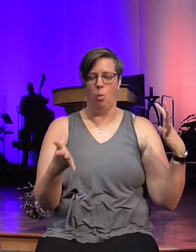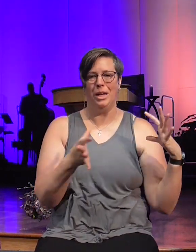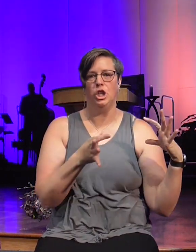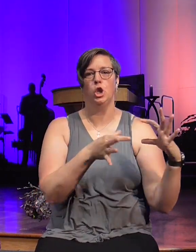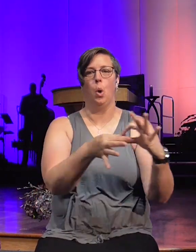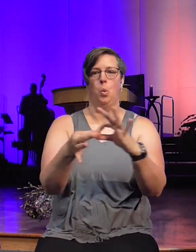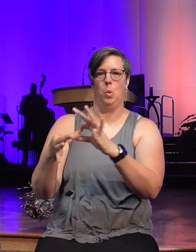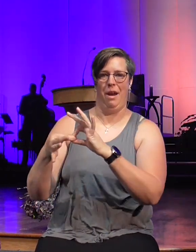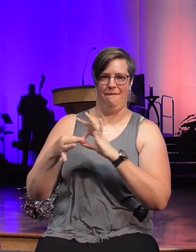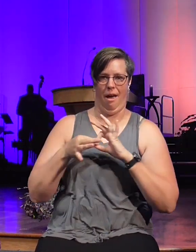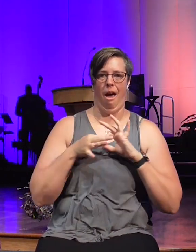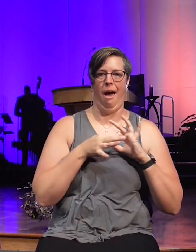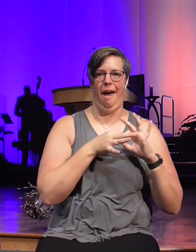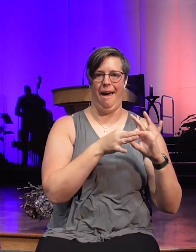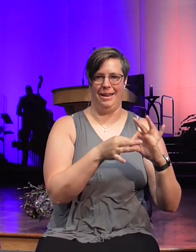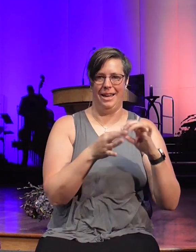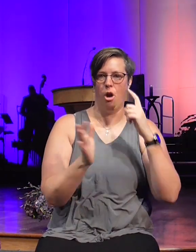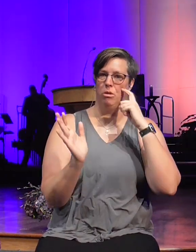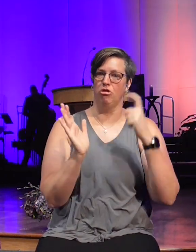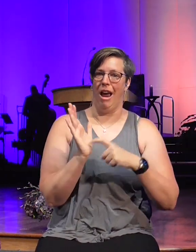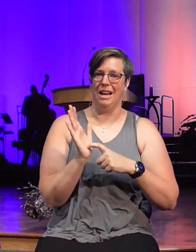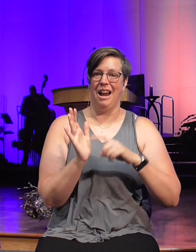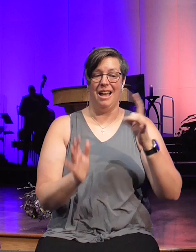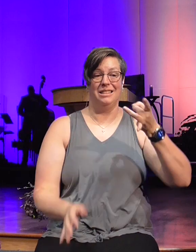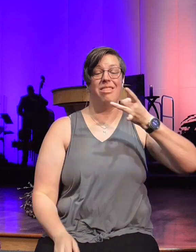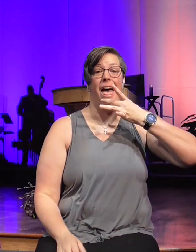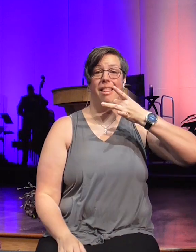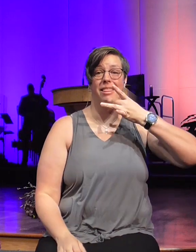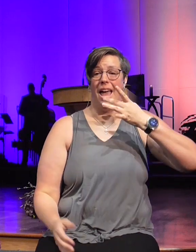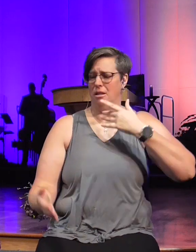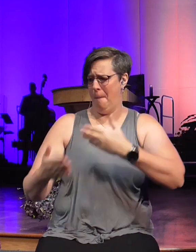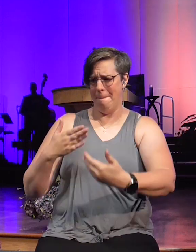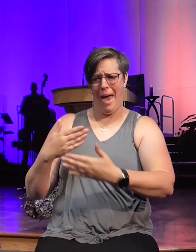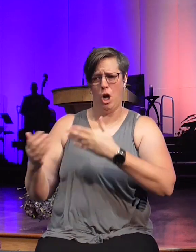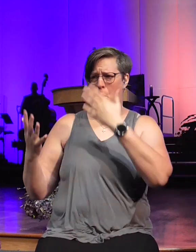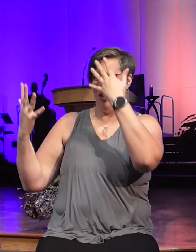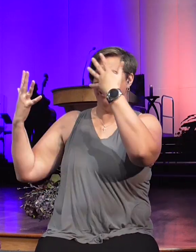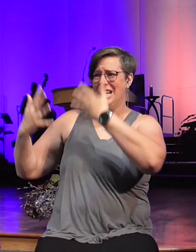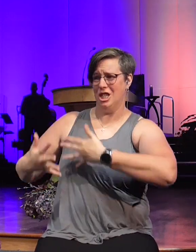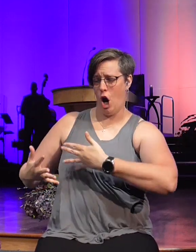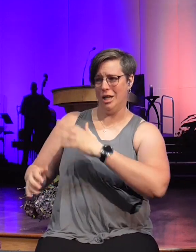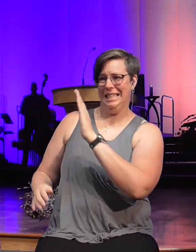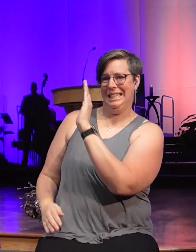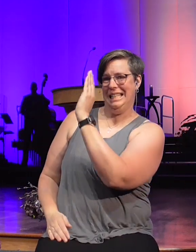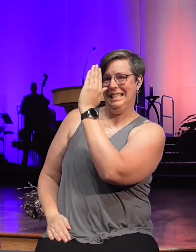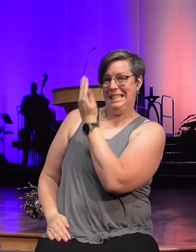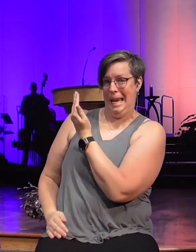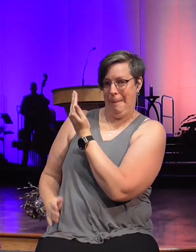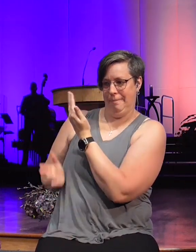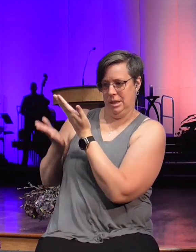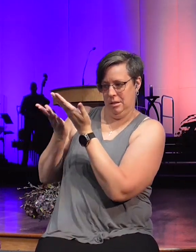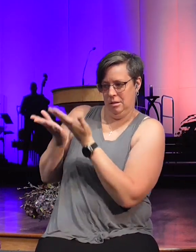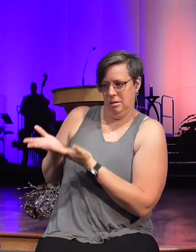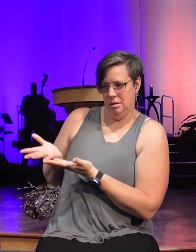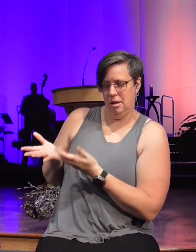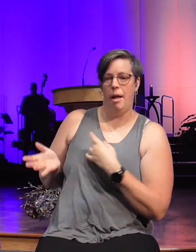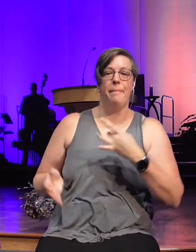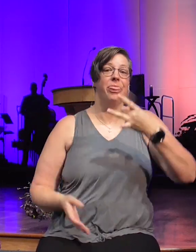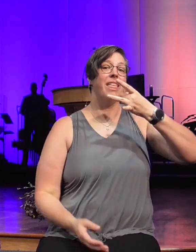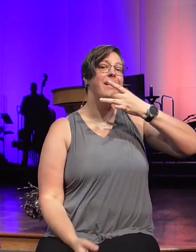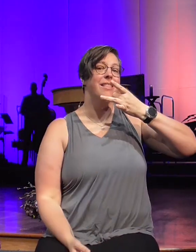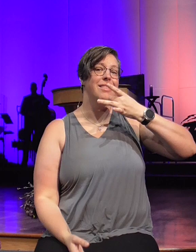and to recognize that the light, no matter what the darkness may seem, the light is dancing upon